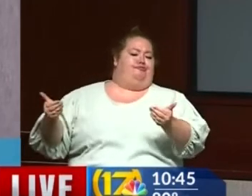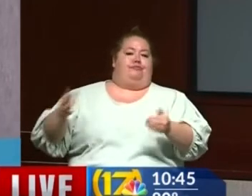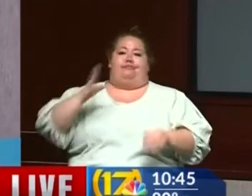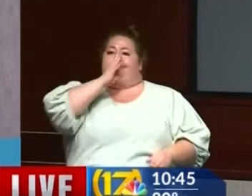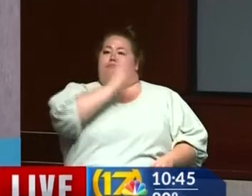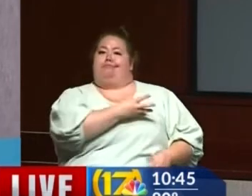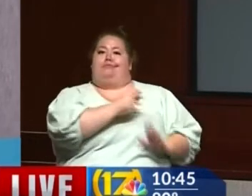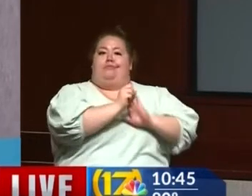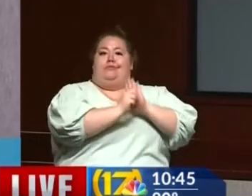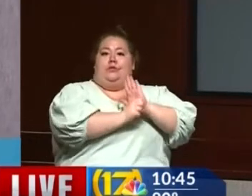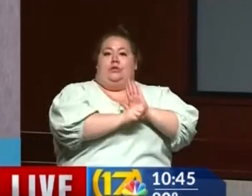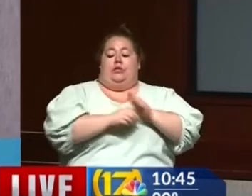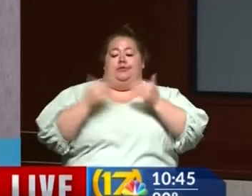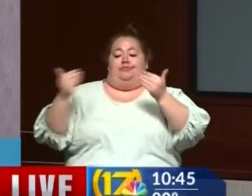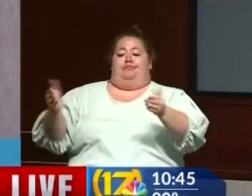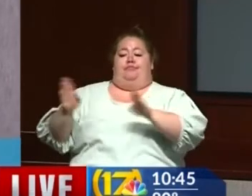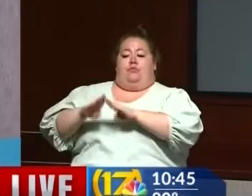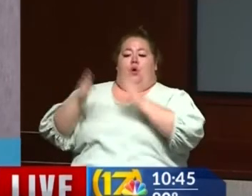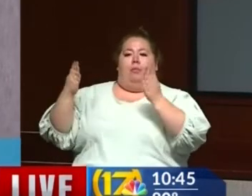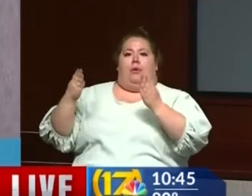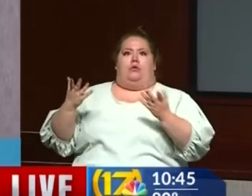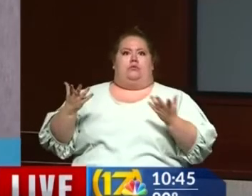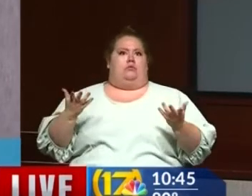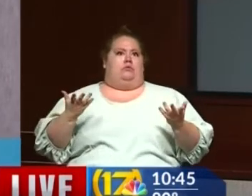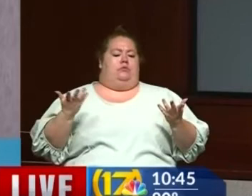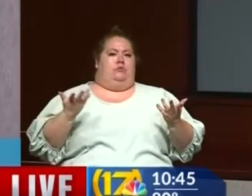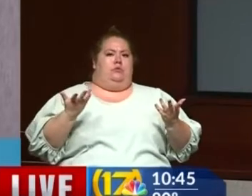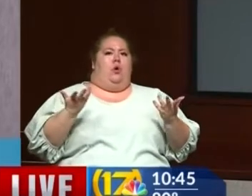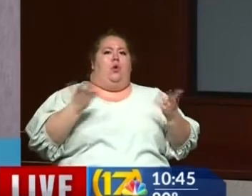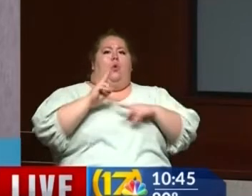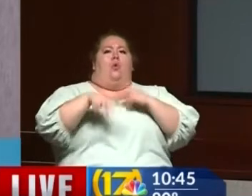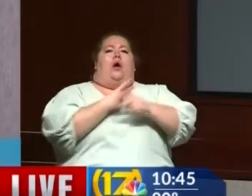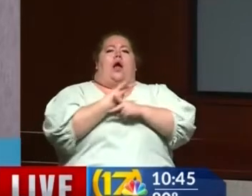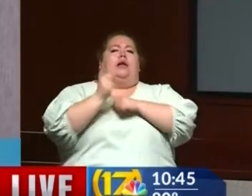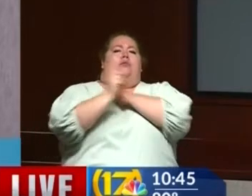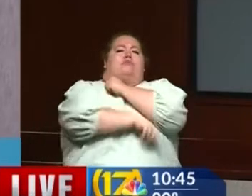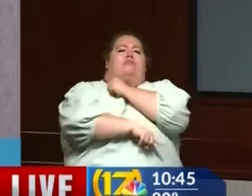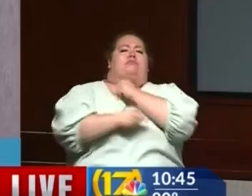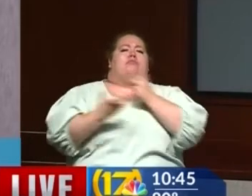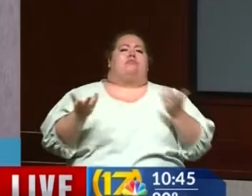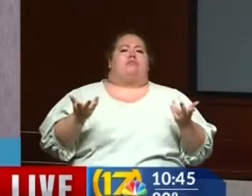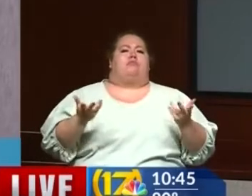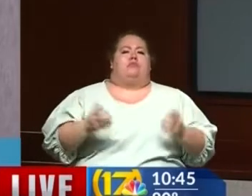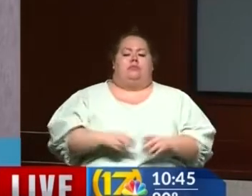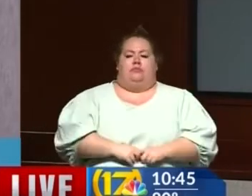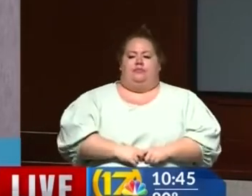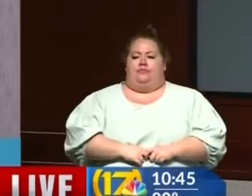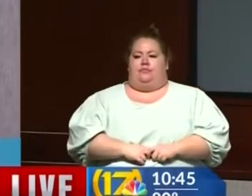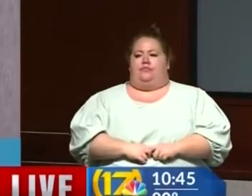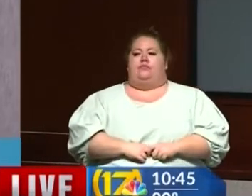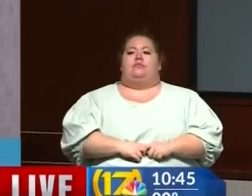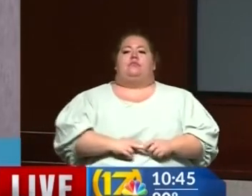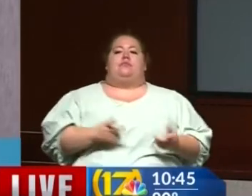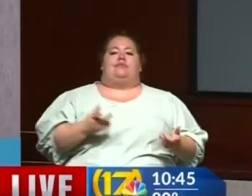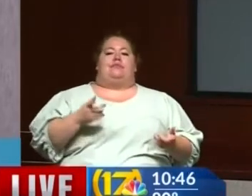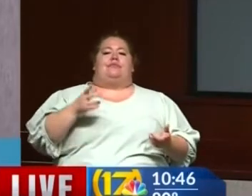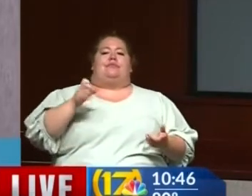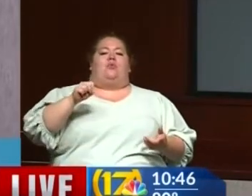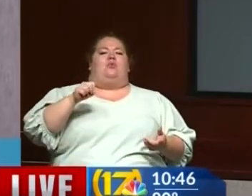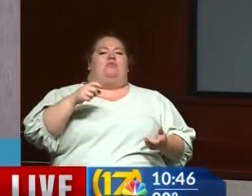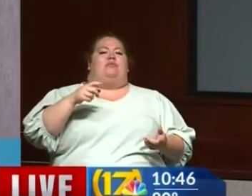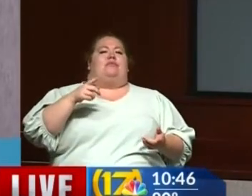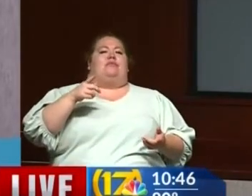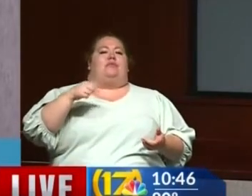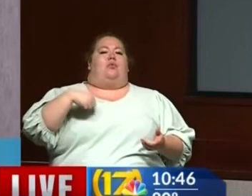the state's framework, what kind of enforcement could they face? Yeah, so Austin, we've addressed this question on a